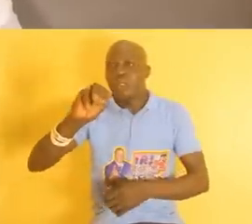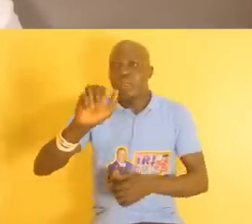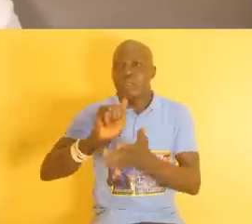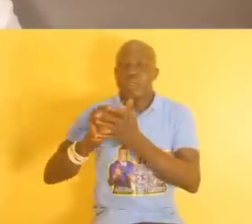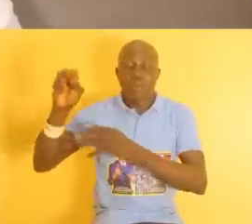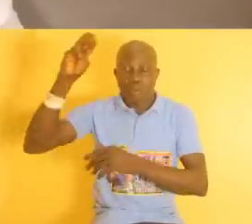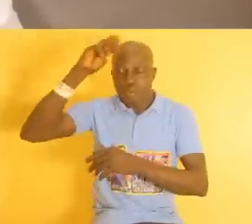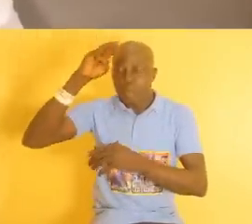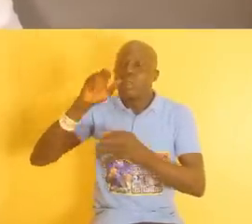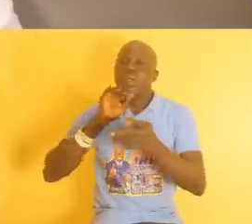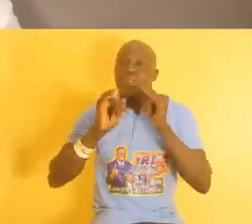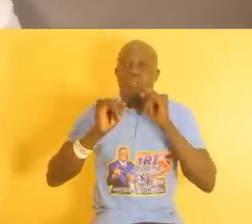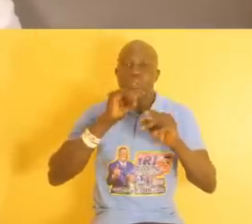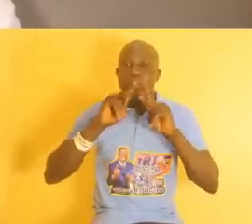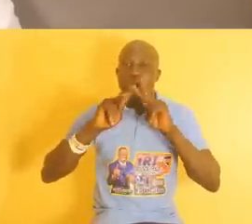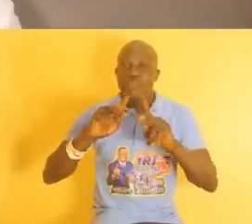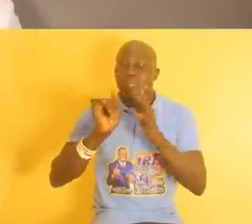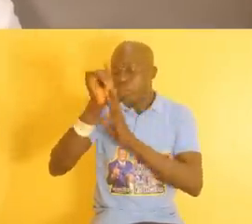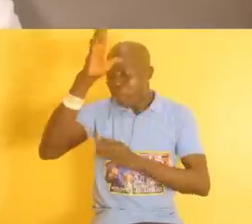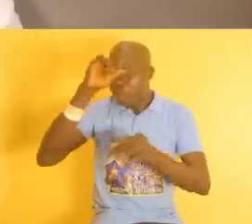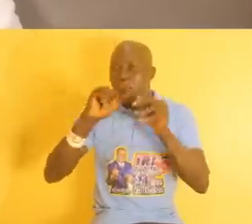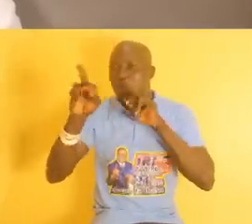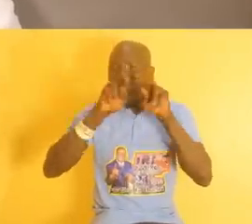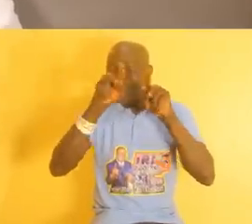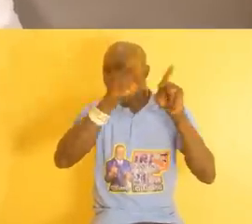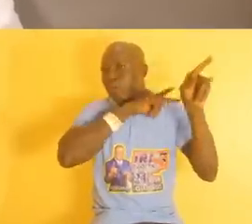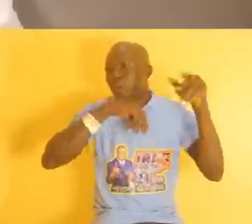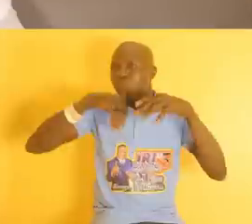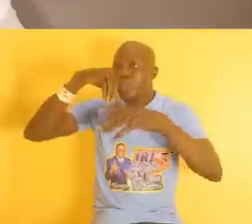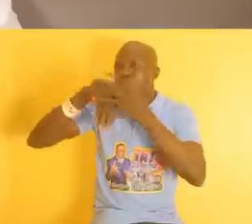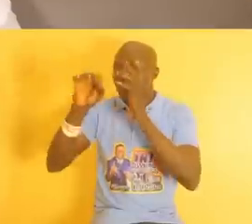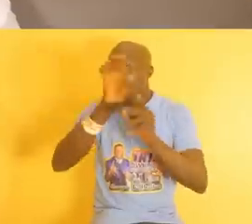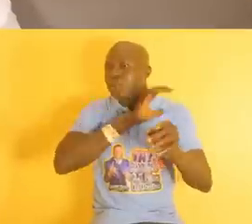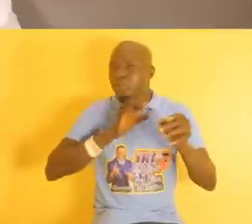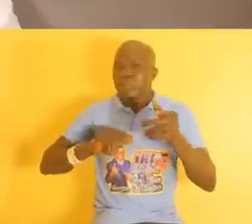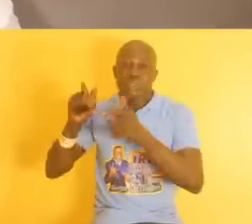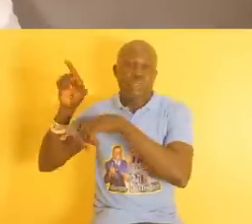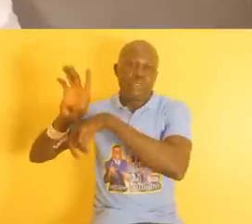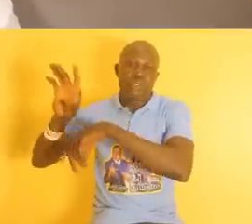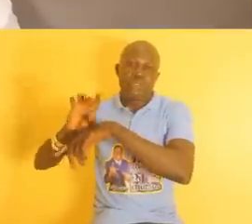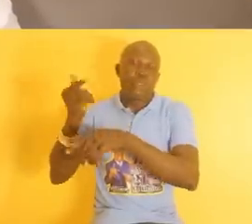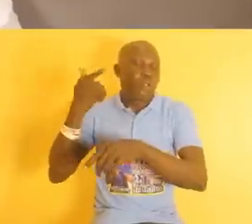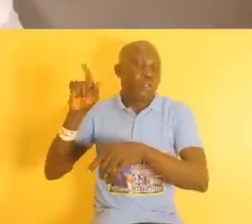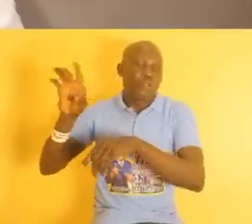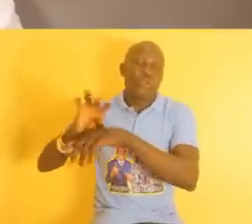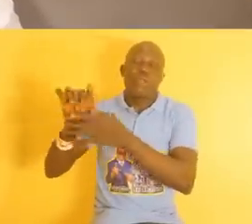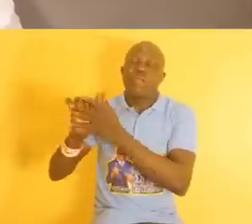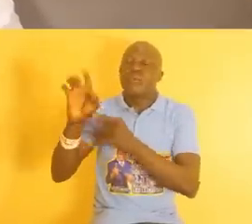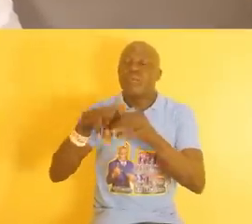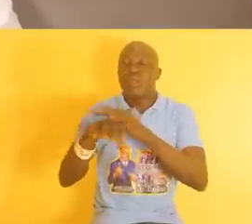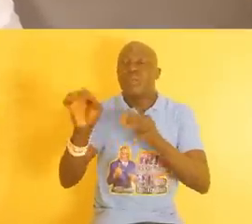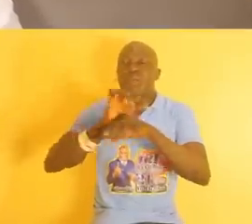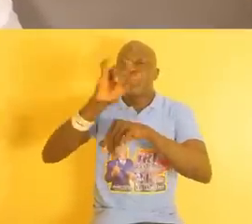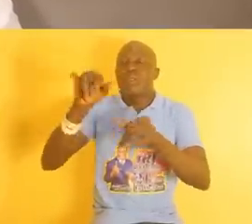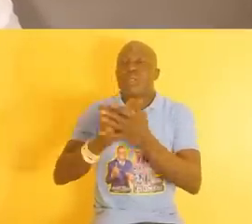FMO Mustafa JP Babasebioba, Lati, your seat of Christ Body Church, Land of Reality. Tony